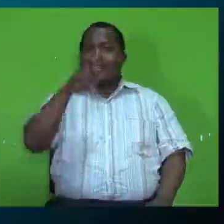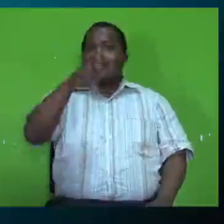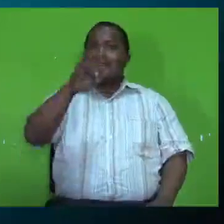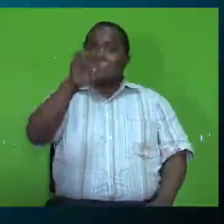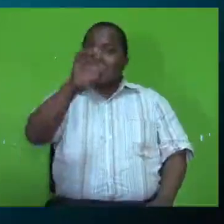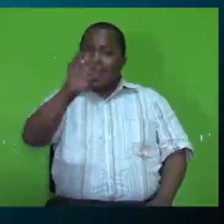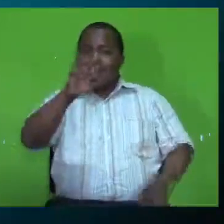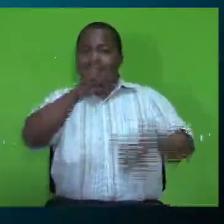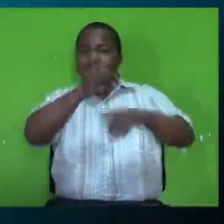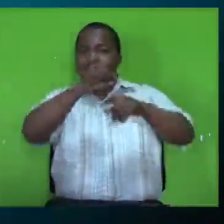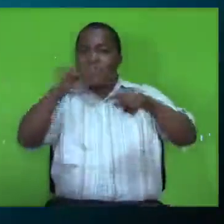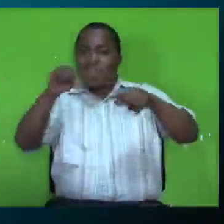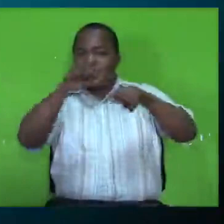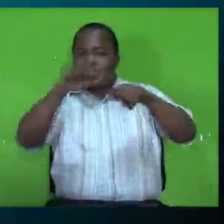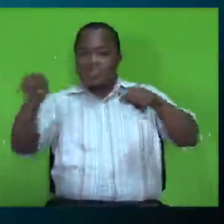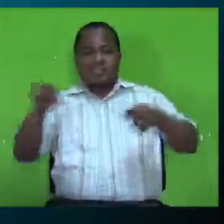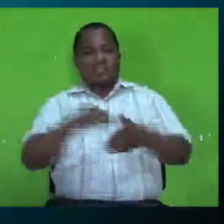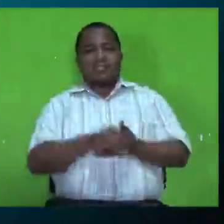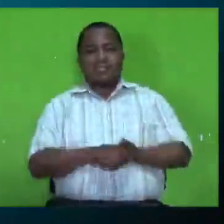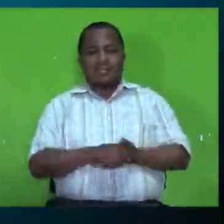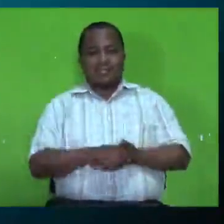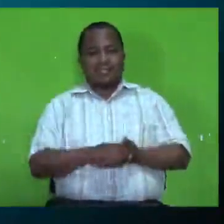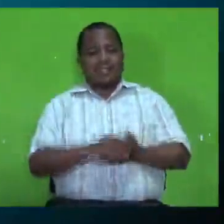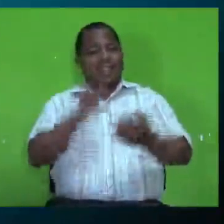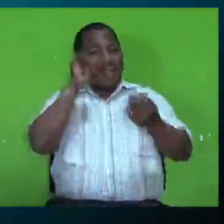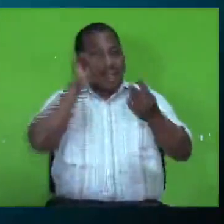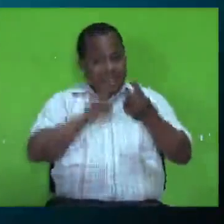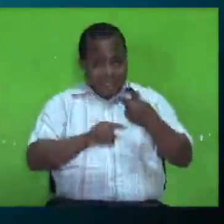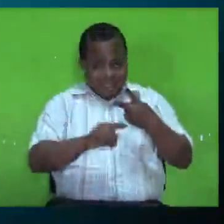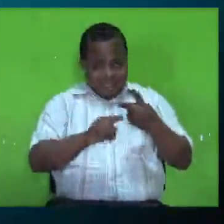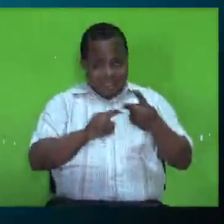Xylem vessels. Again,